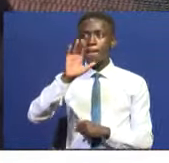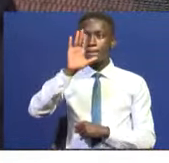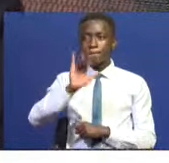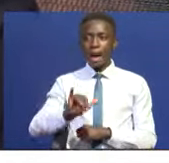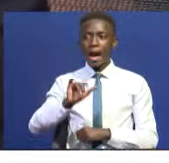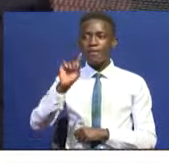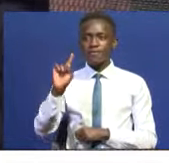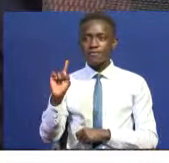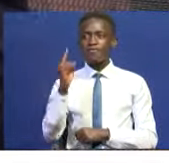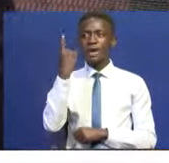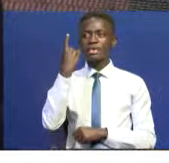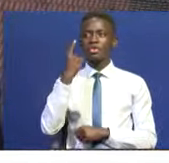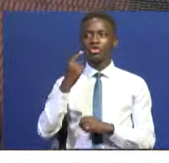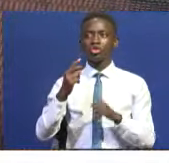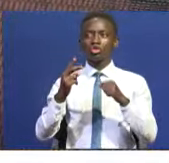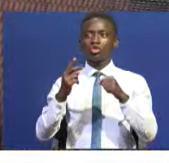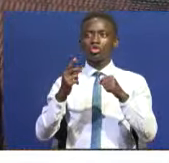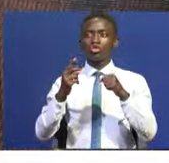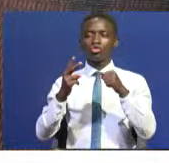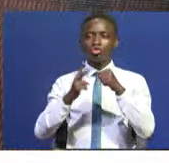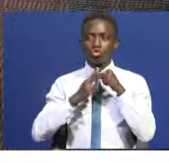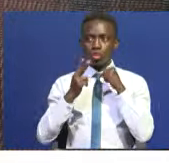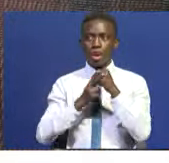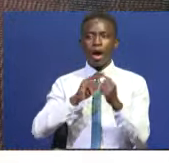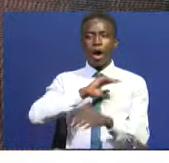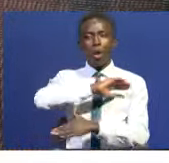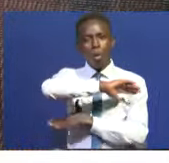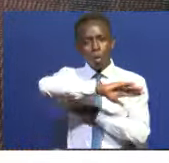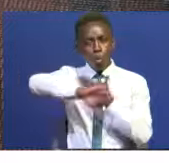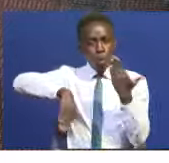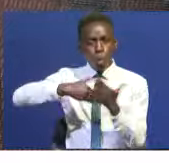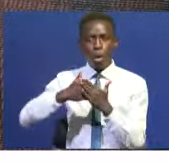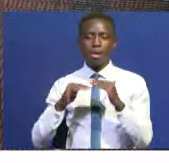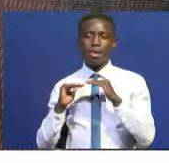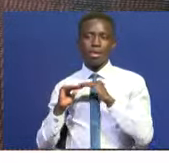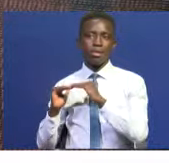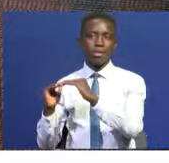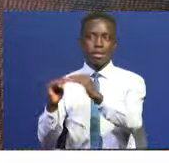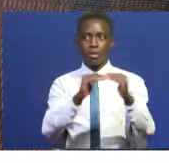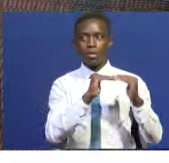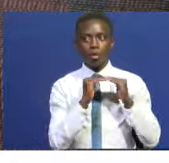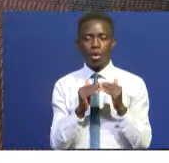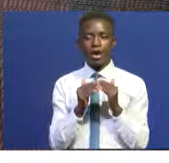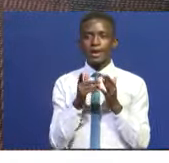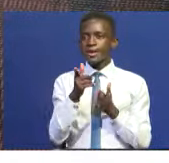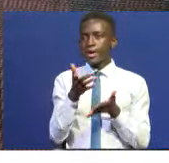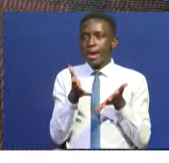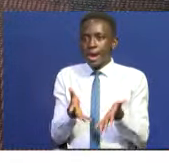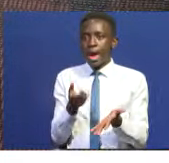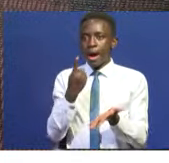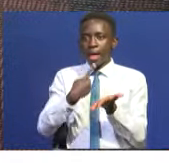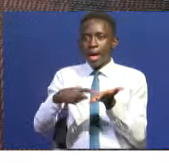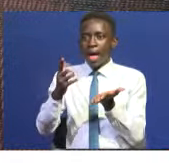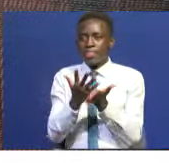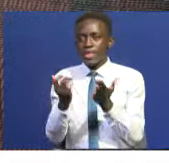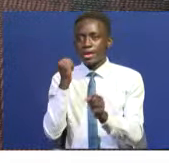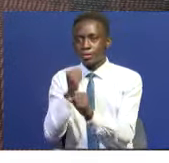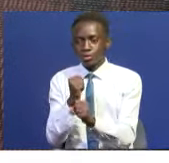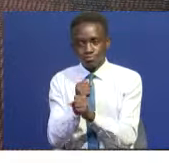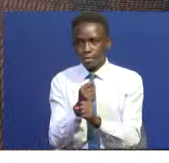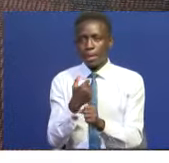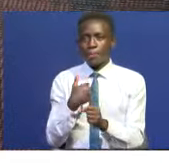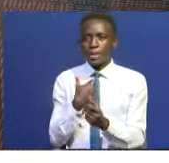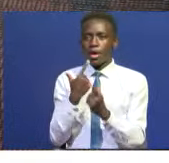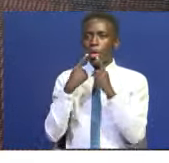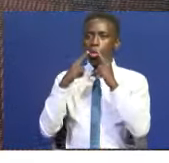1st of July, everybody now will be standardized. That's why the right thing, you're not doing the right thing. So I want to give comfort to my senator